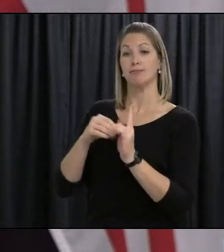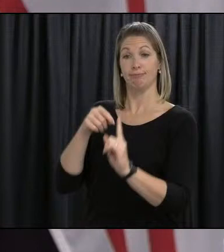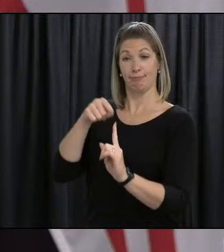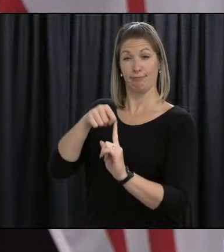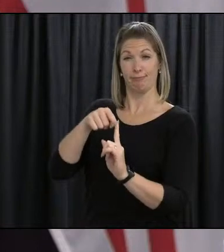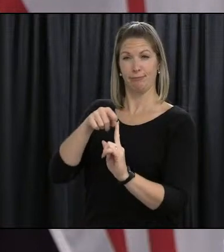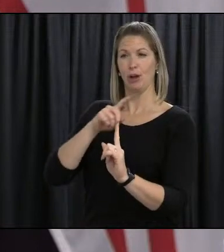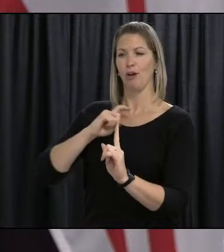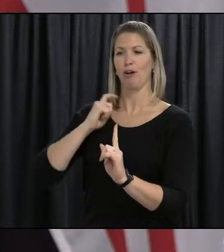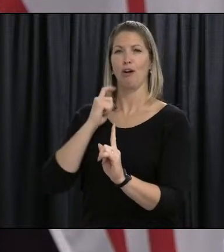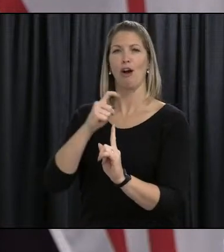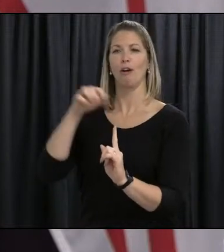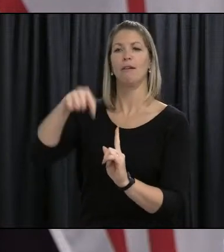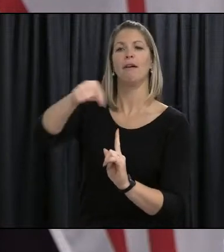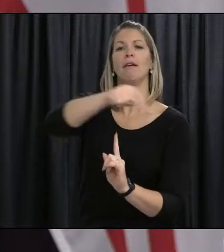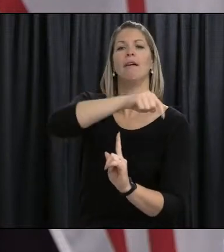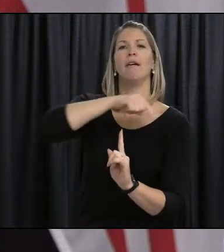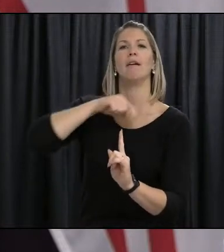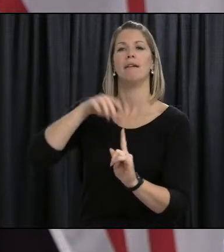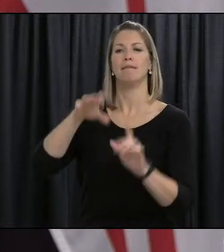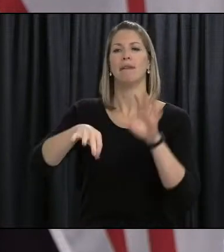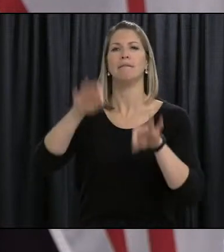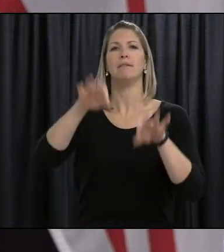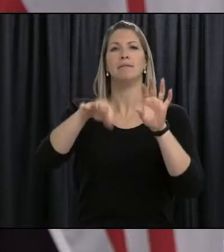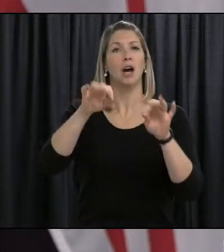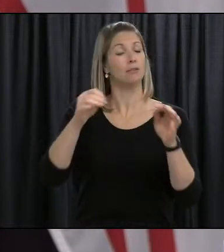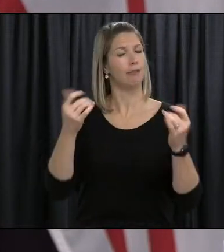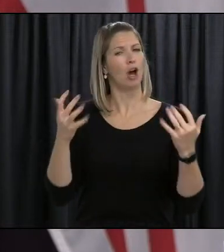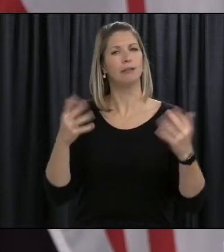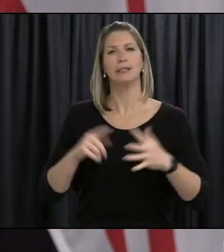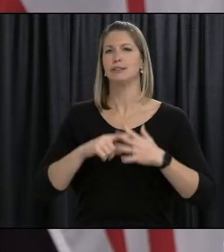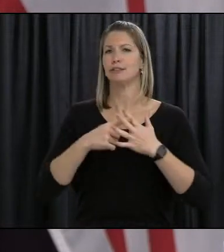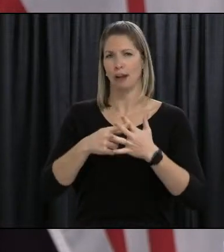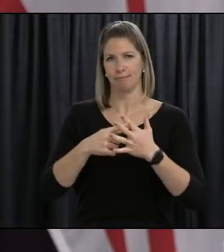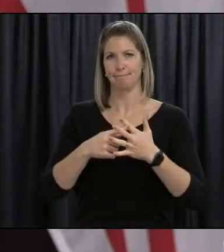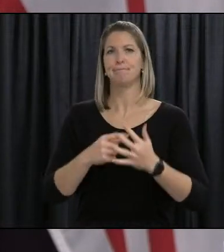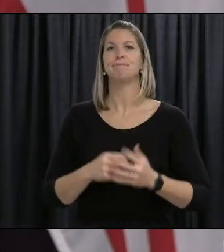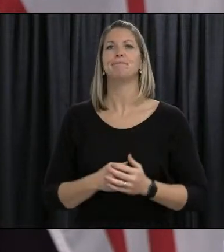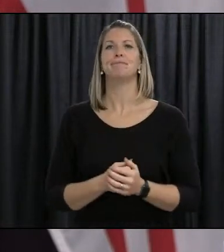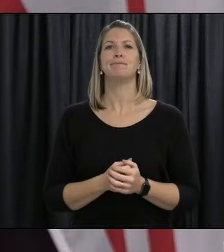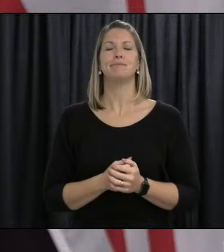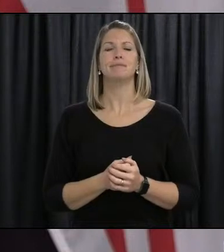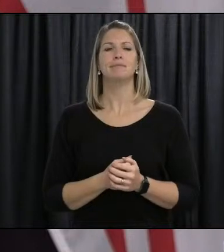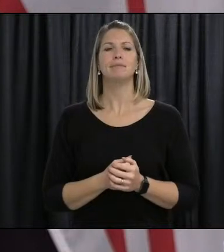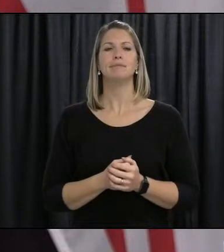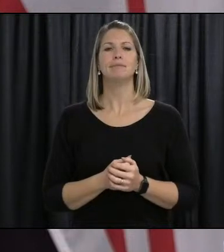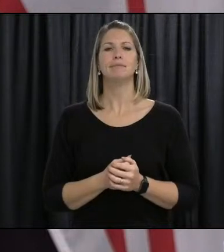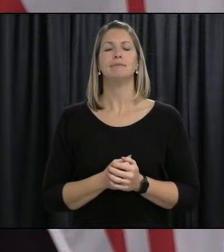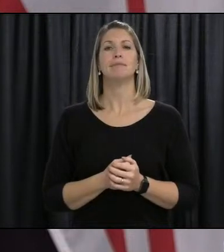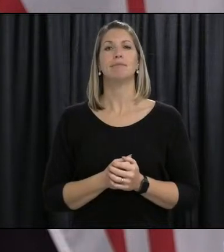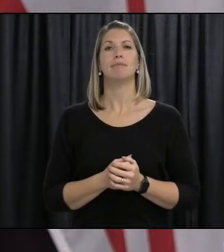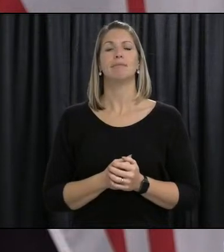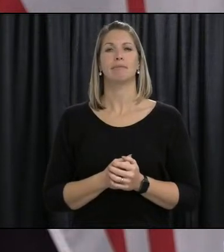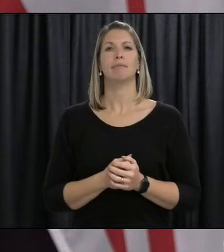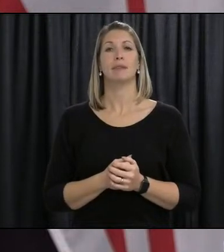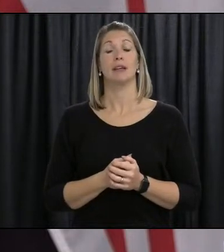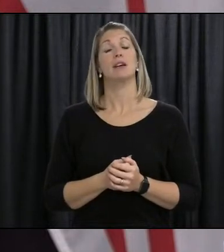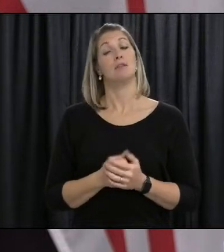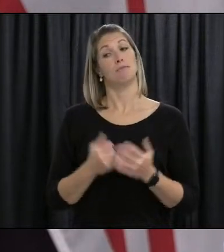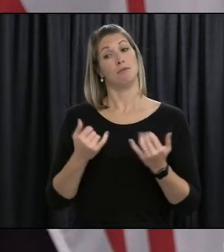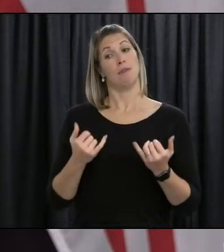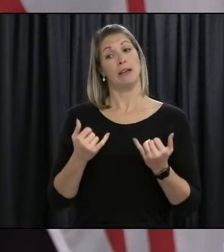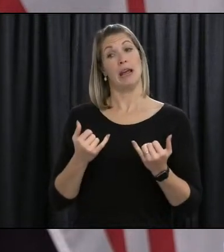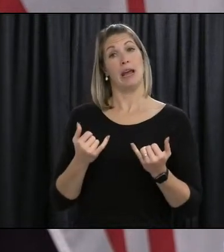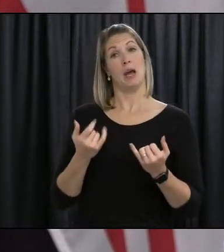on top of that situation. Looking a little bit further afield, however, our concerns from the public